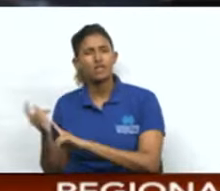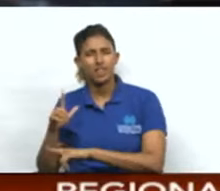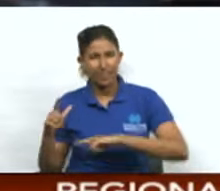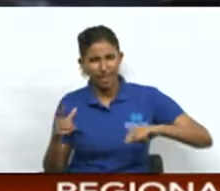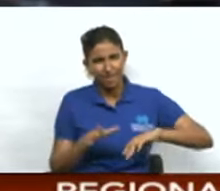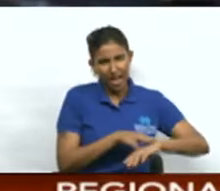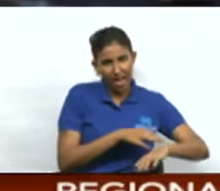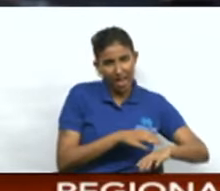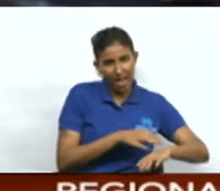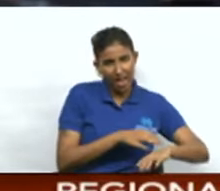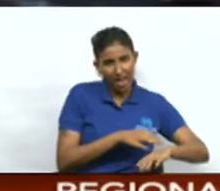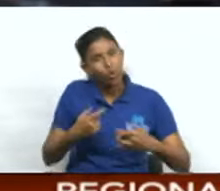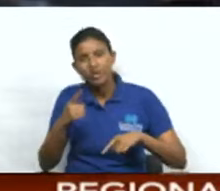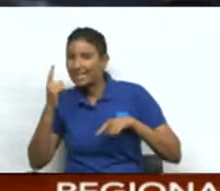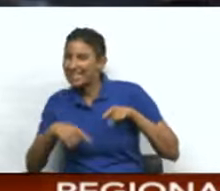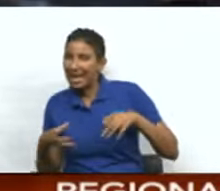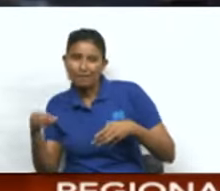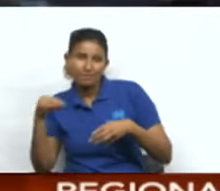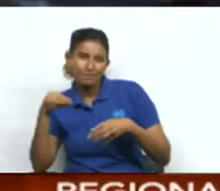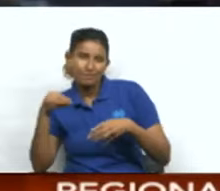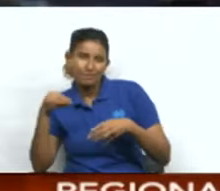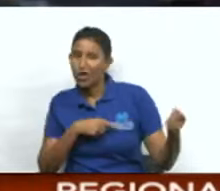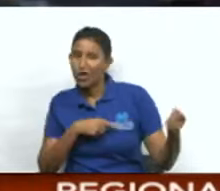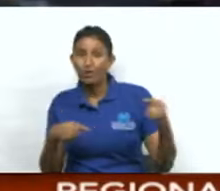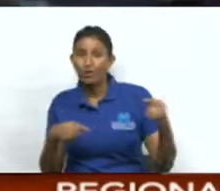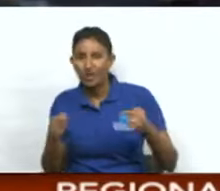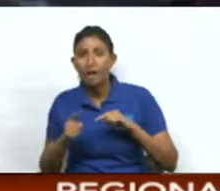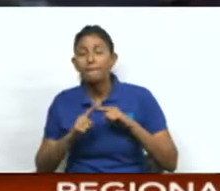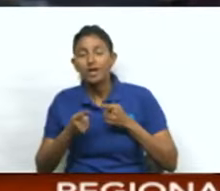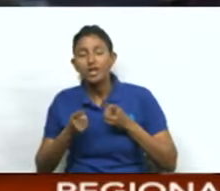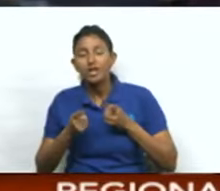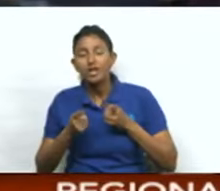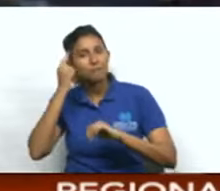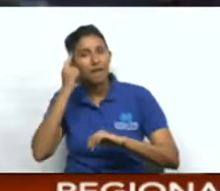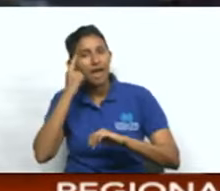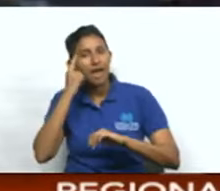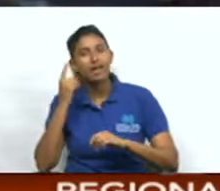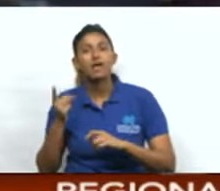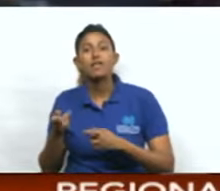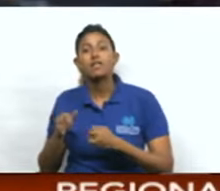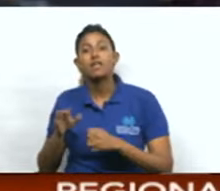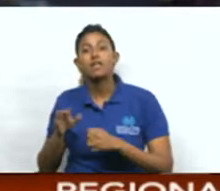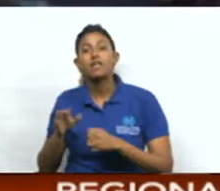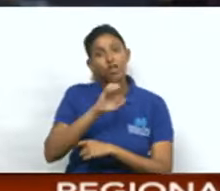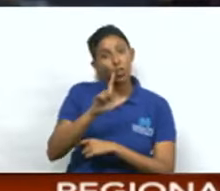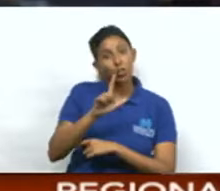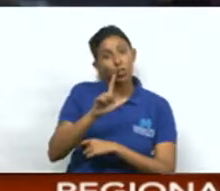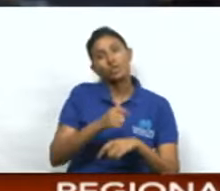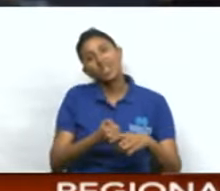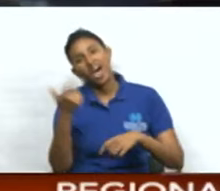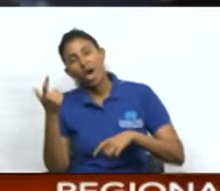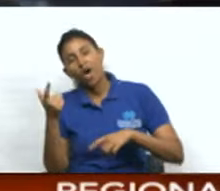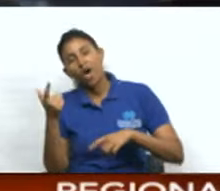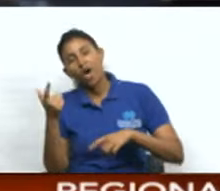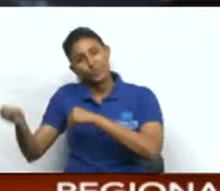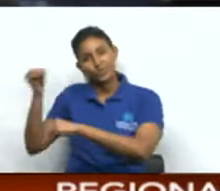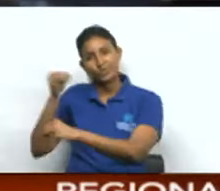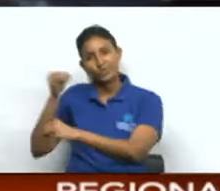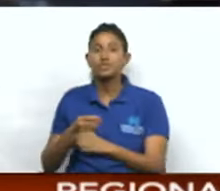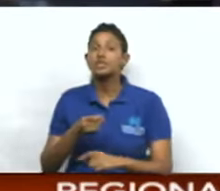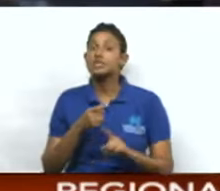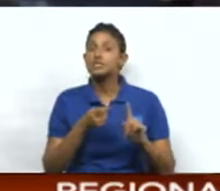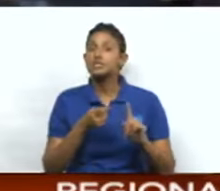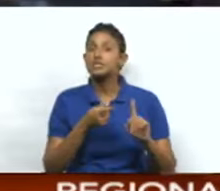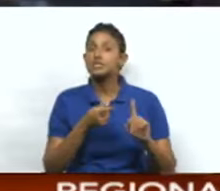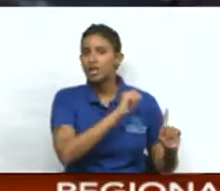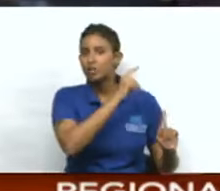a tournament-ending injury to fellow left-hander Evan Lewis. Now, coach of the team, David Furlong, says Puran, who captained the squad last year,